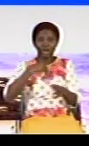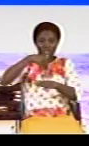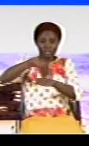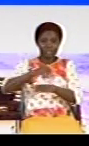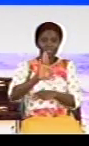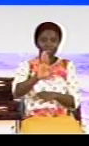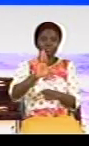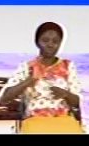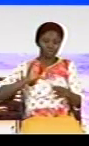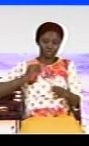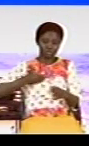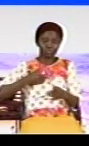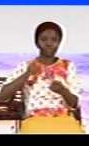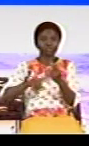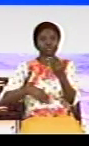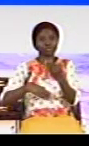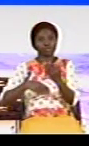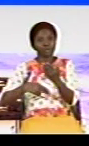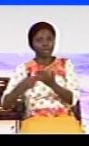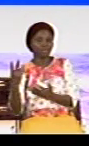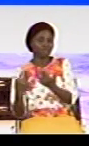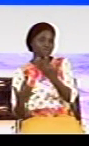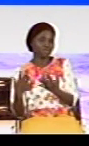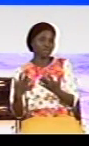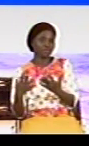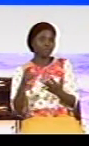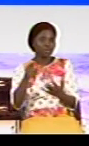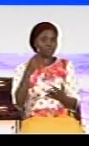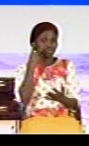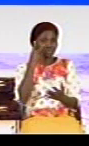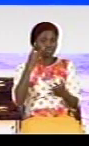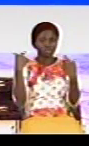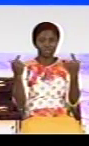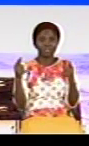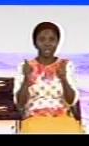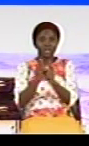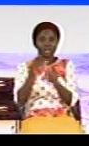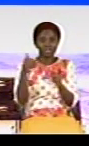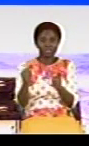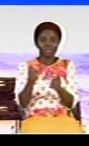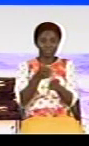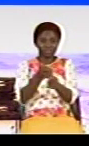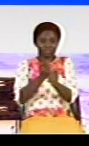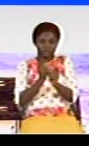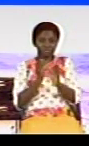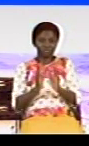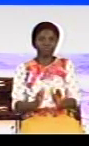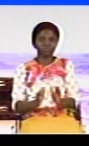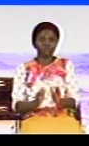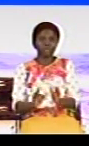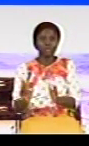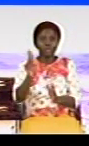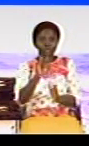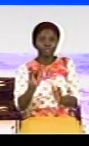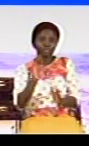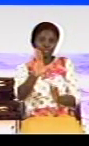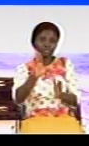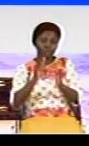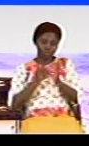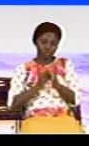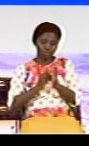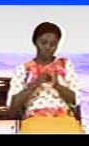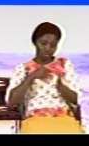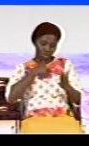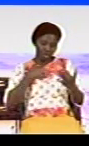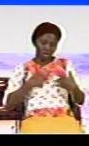secret seducer. You see your own desires to destroy you. You see your own